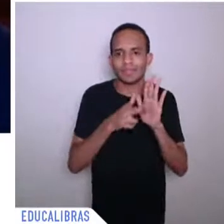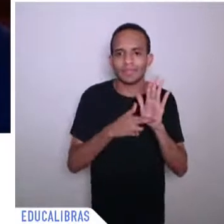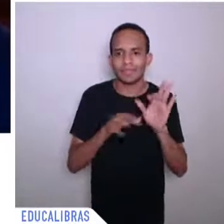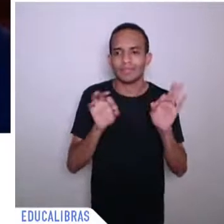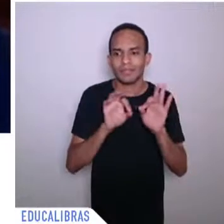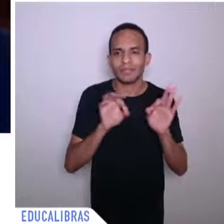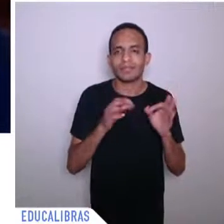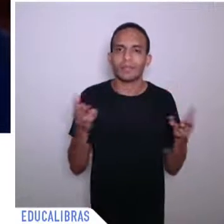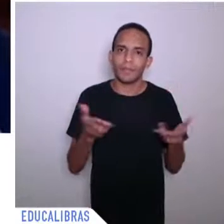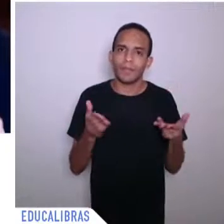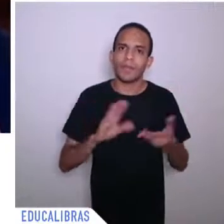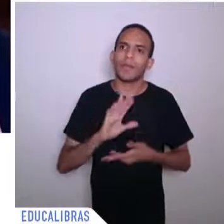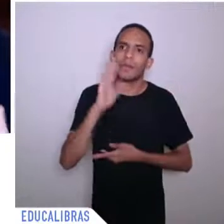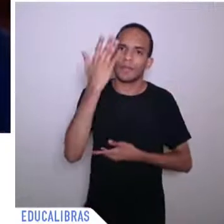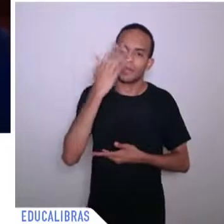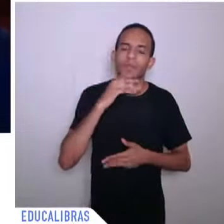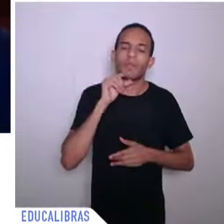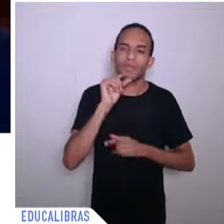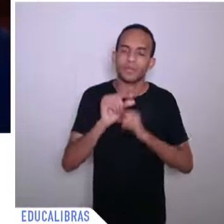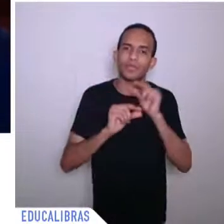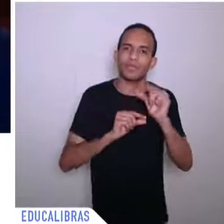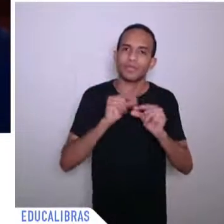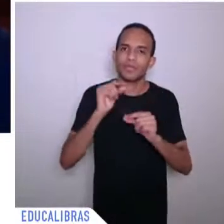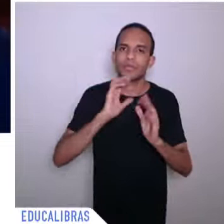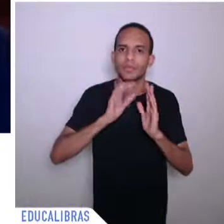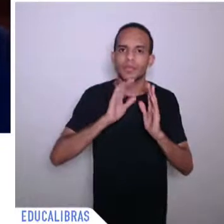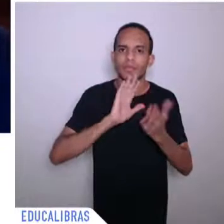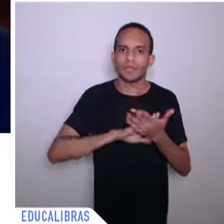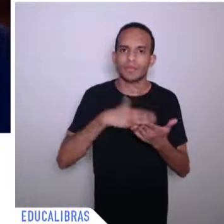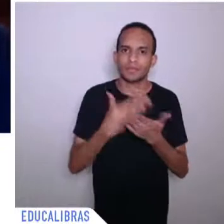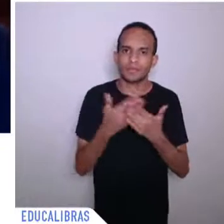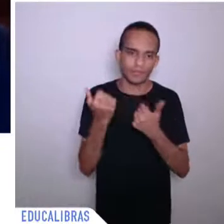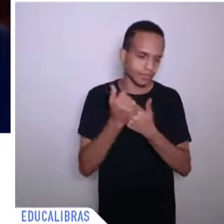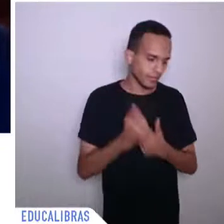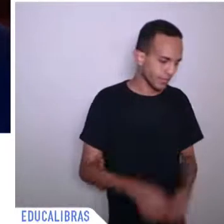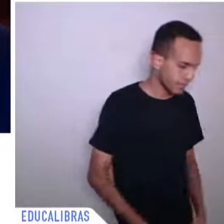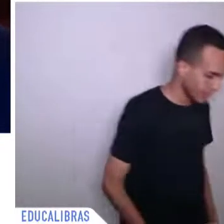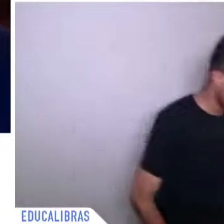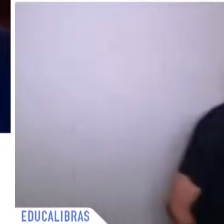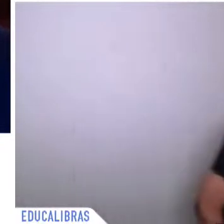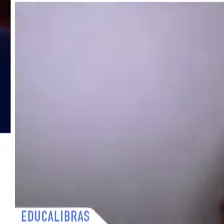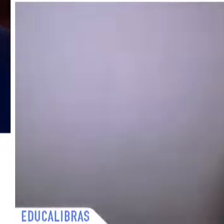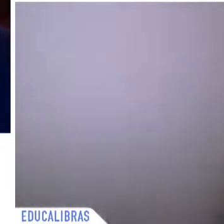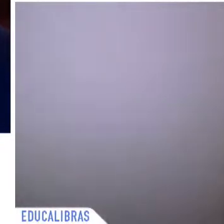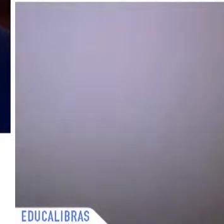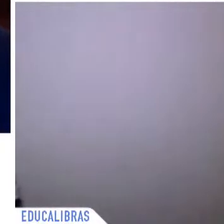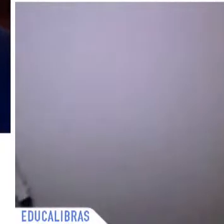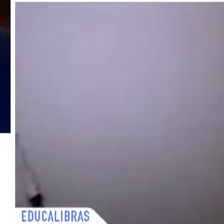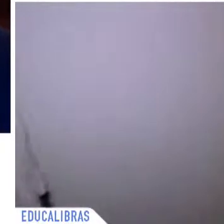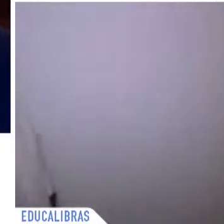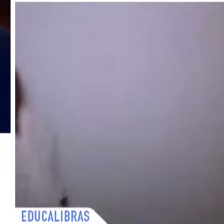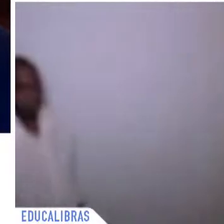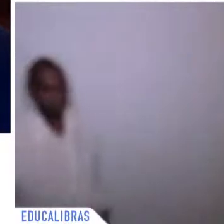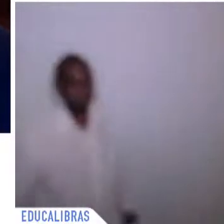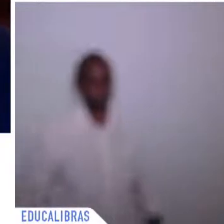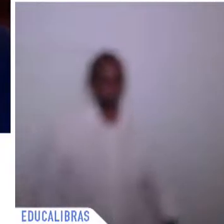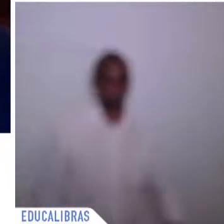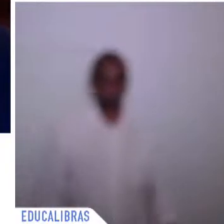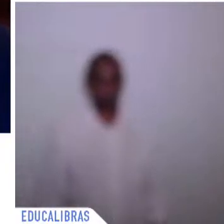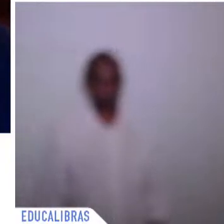law or regulation controlling that. So the political parties will have to react